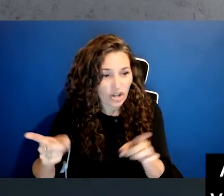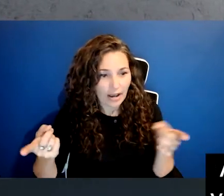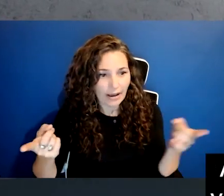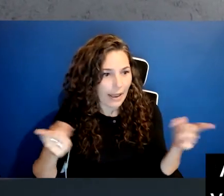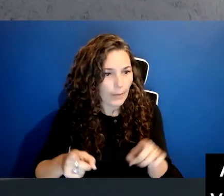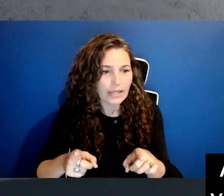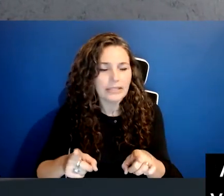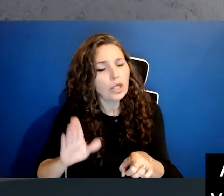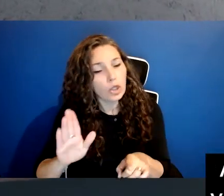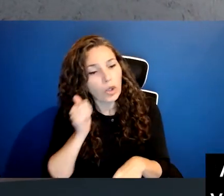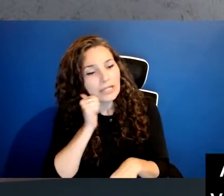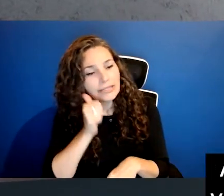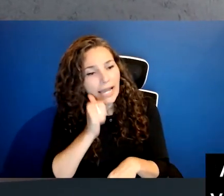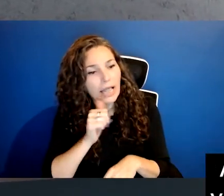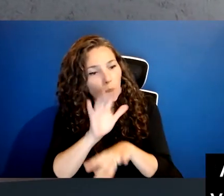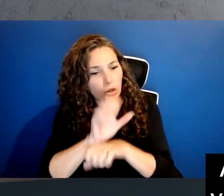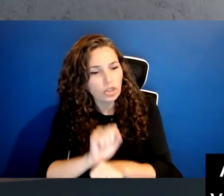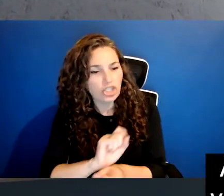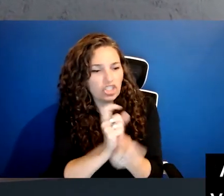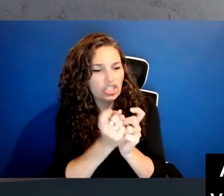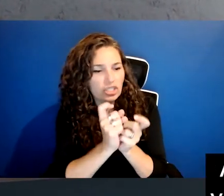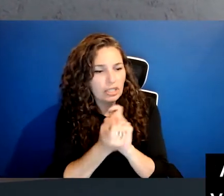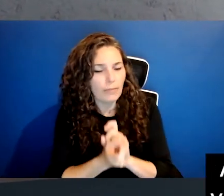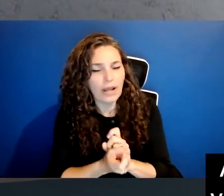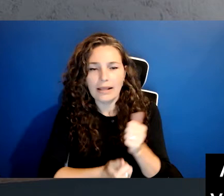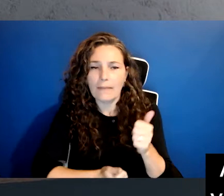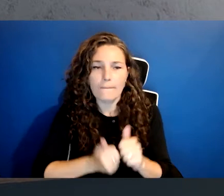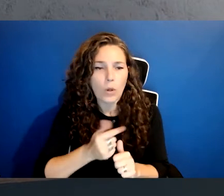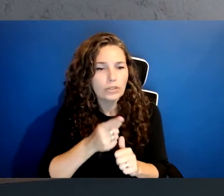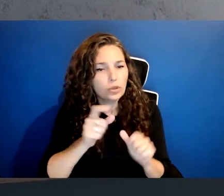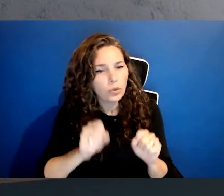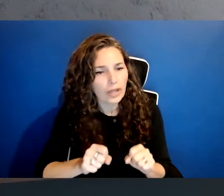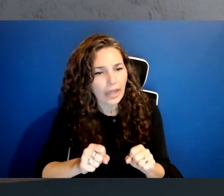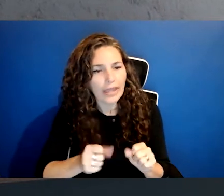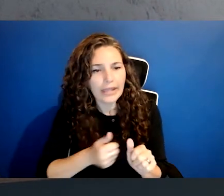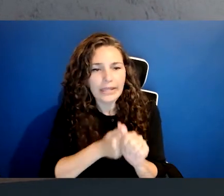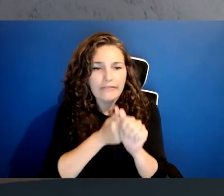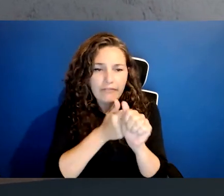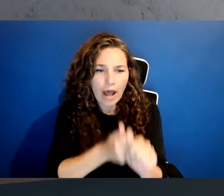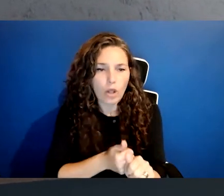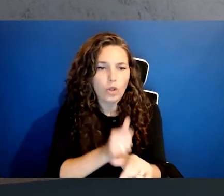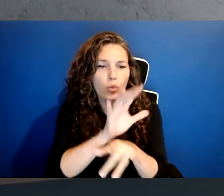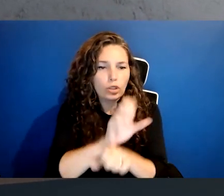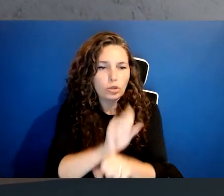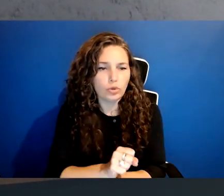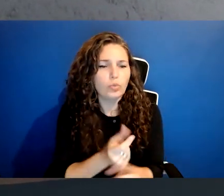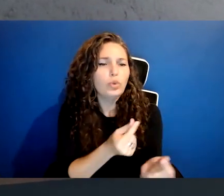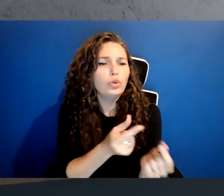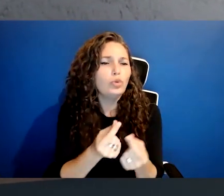much as possible, it is important that you try to keep your routine and do things that make you feel good.